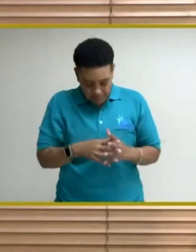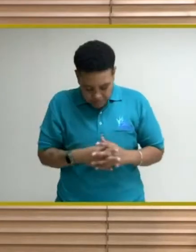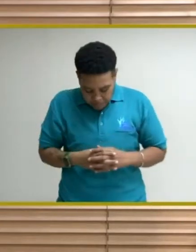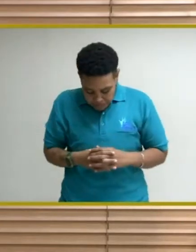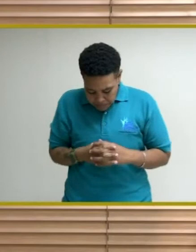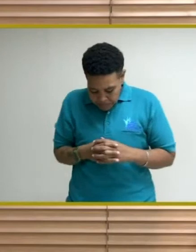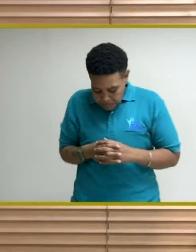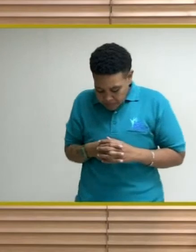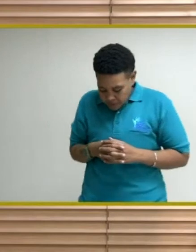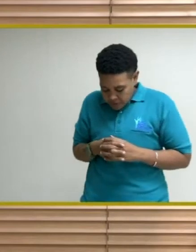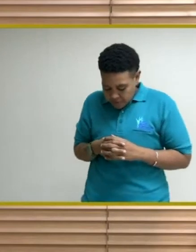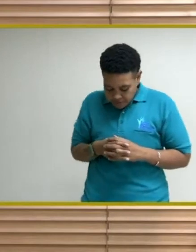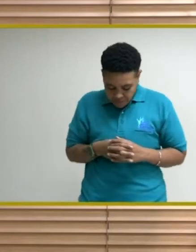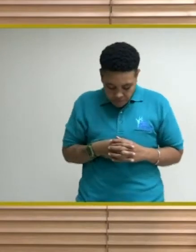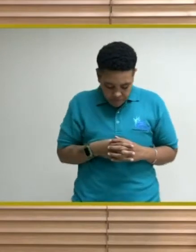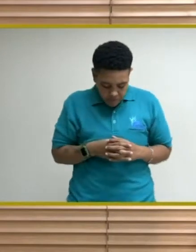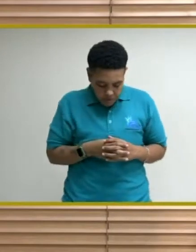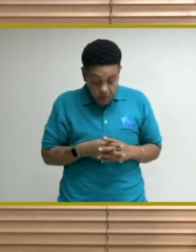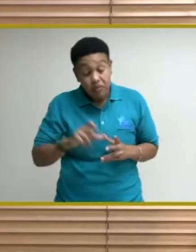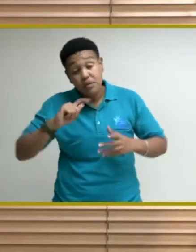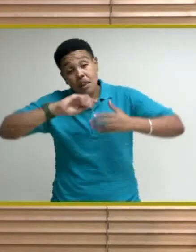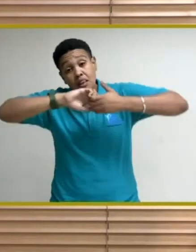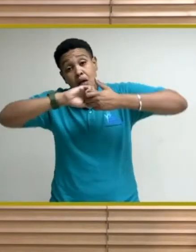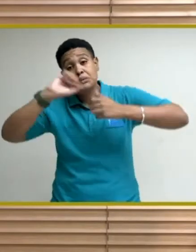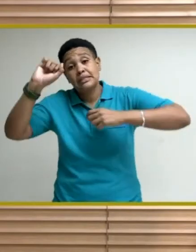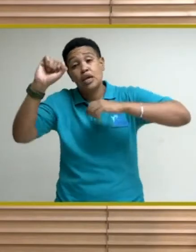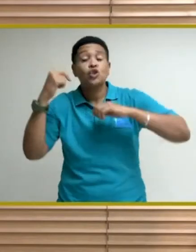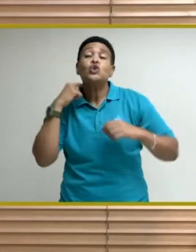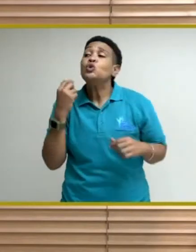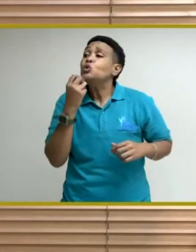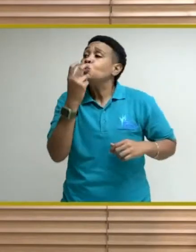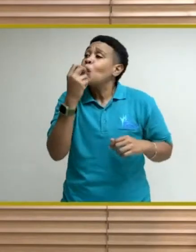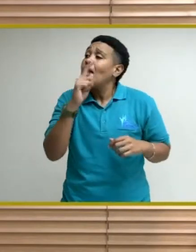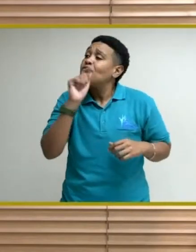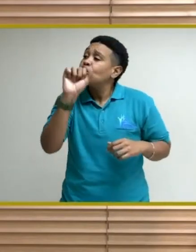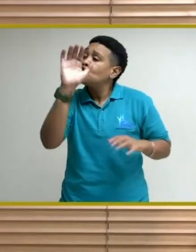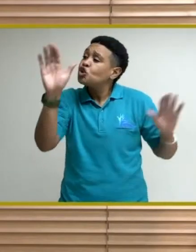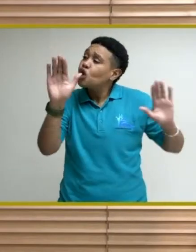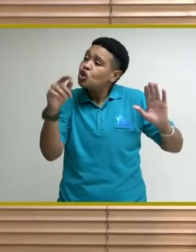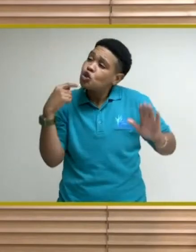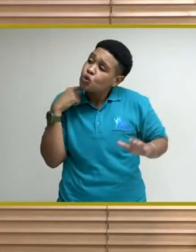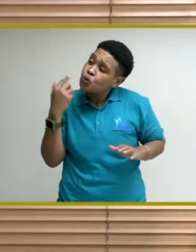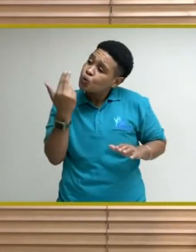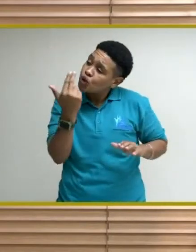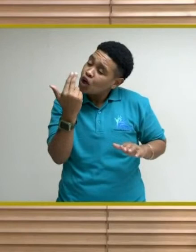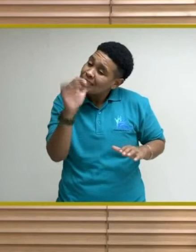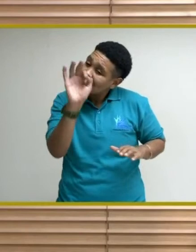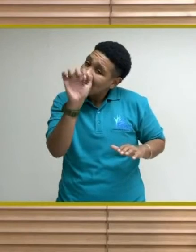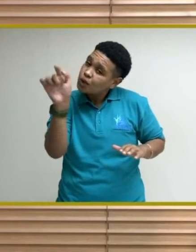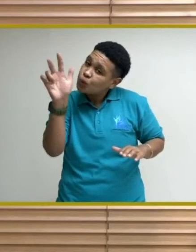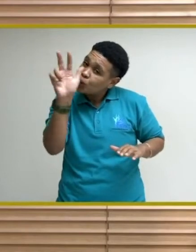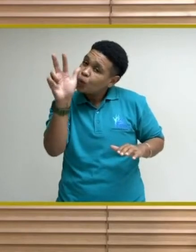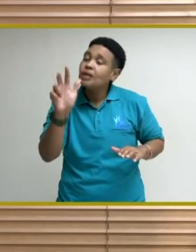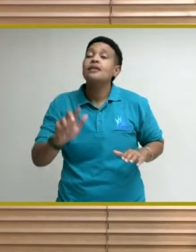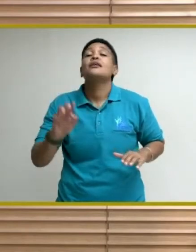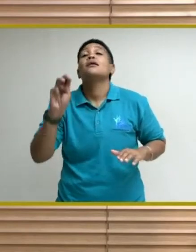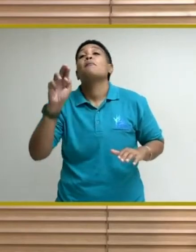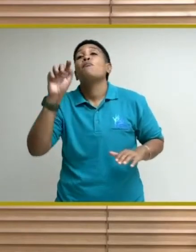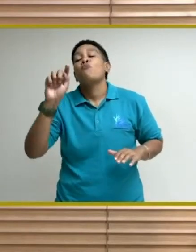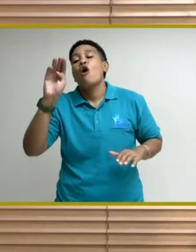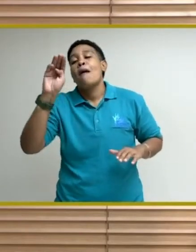St. Thomas, Saturday, June 12th, and Sunday, June 13th, 9 a.m. to 3 p.m., Morant Bay Health